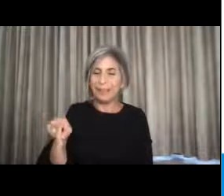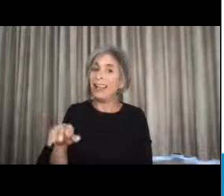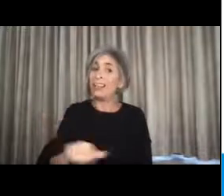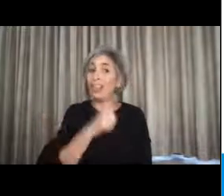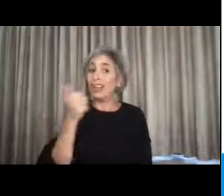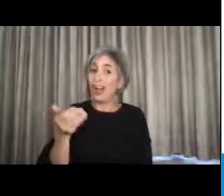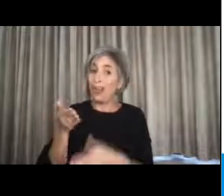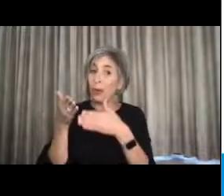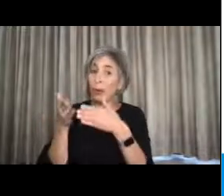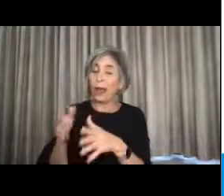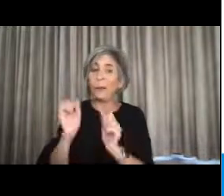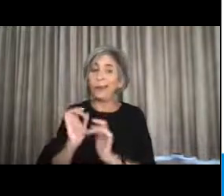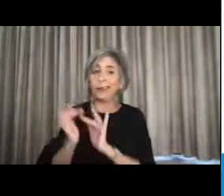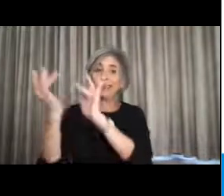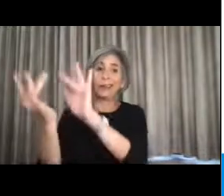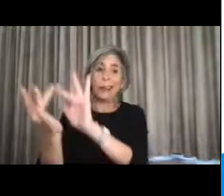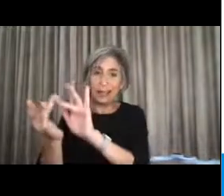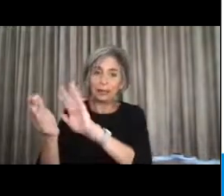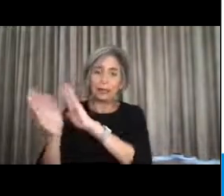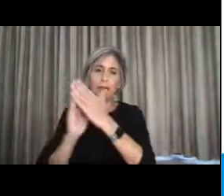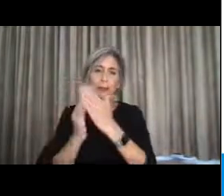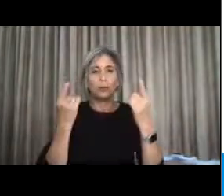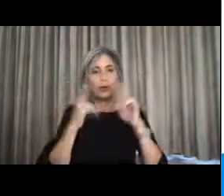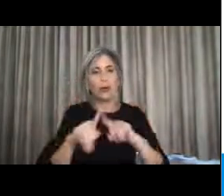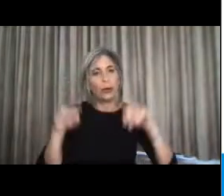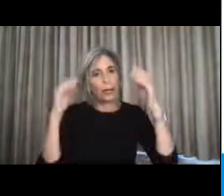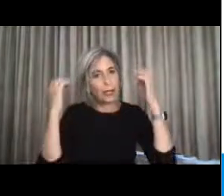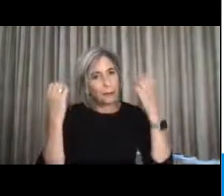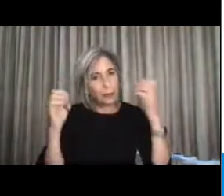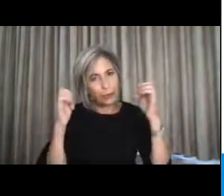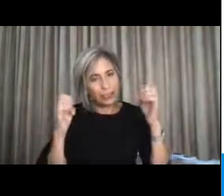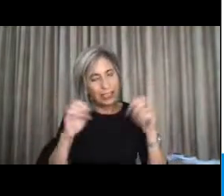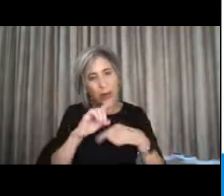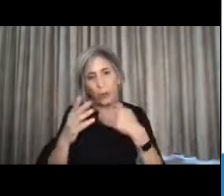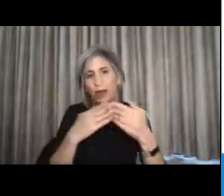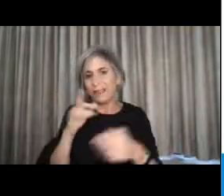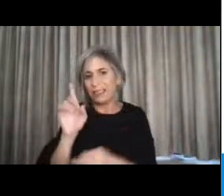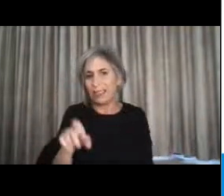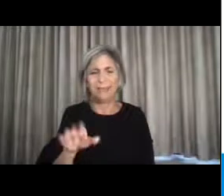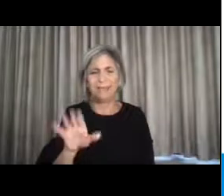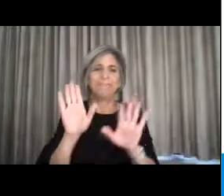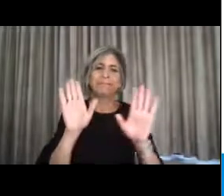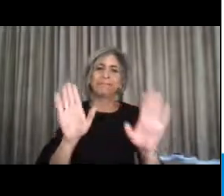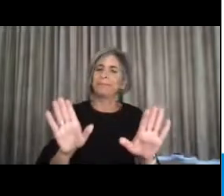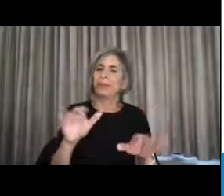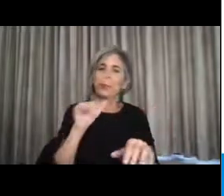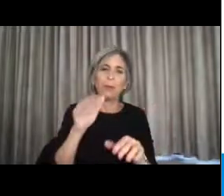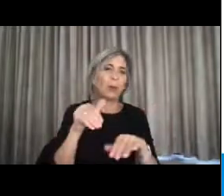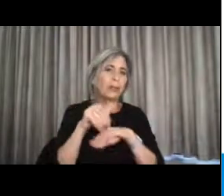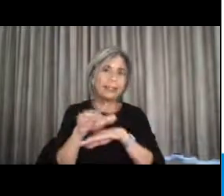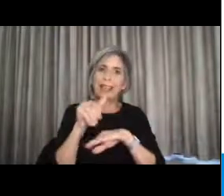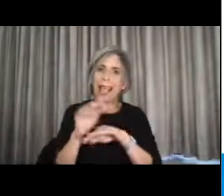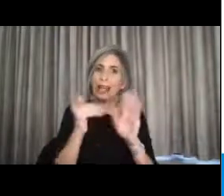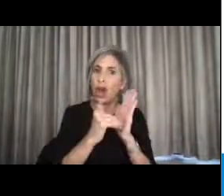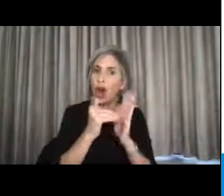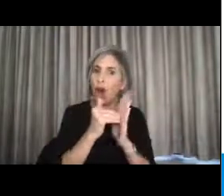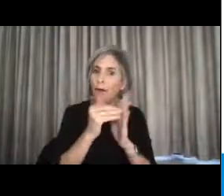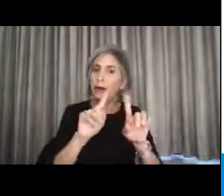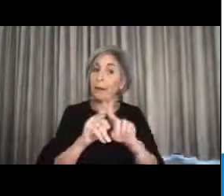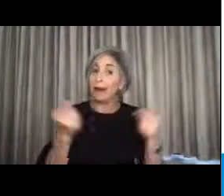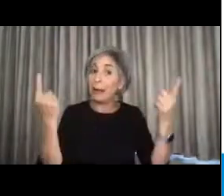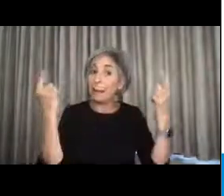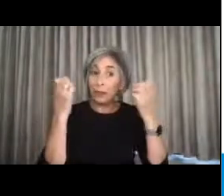we will be reaching out to the community during an emergency as needed. Don't worry, we won't send it that often, but in an event of an